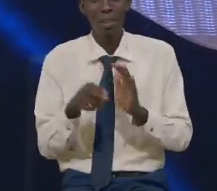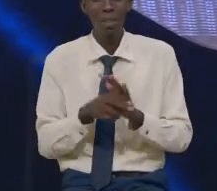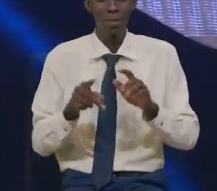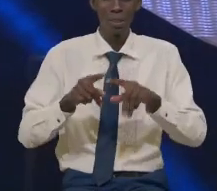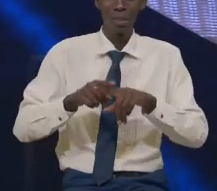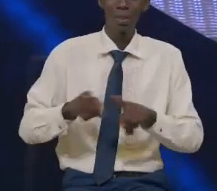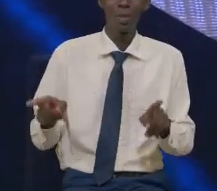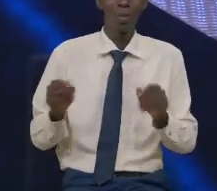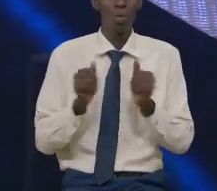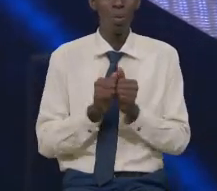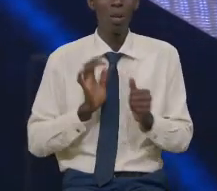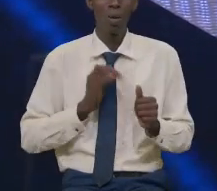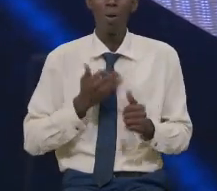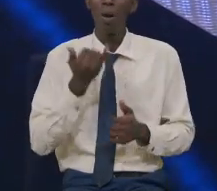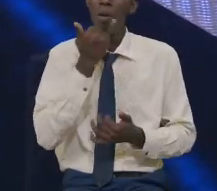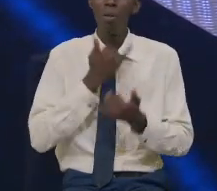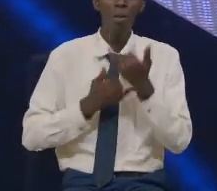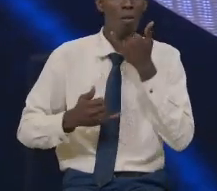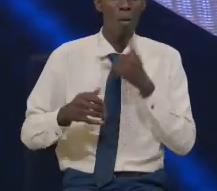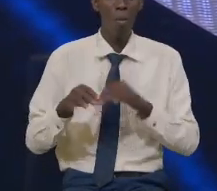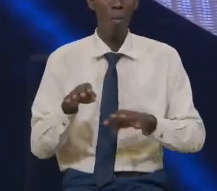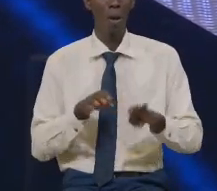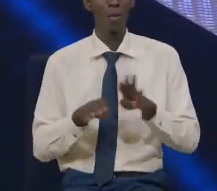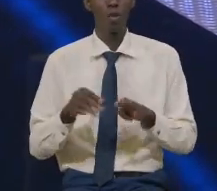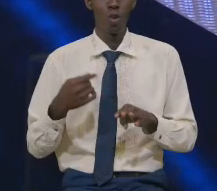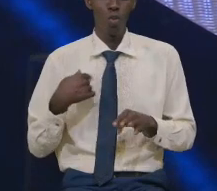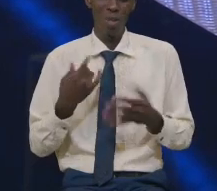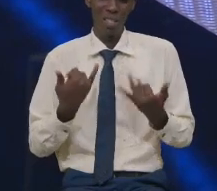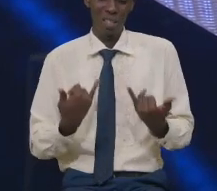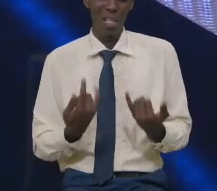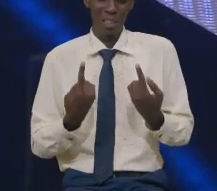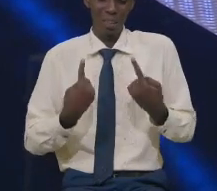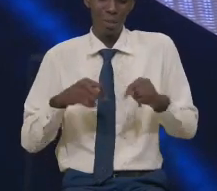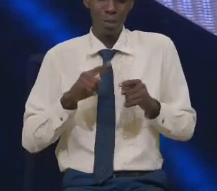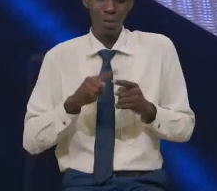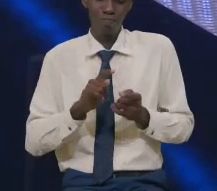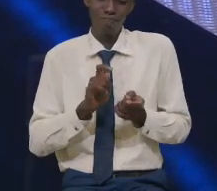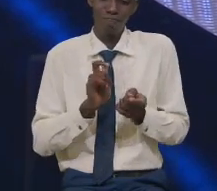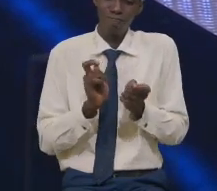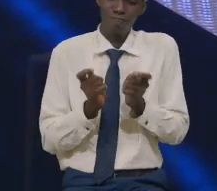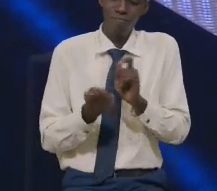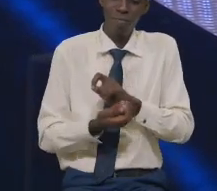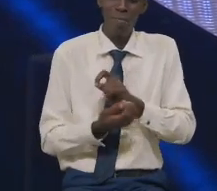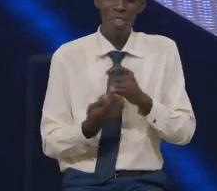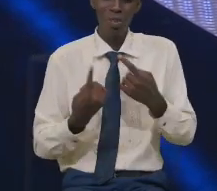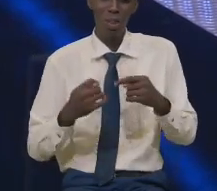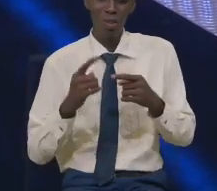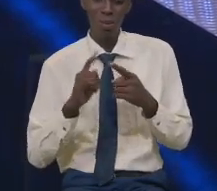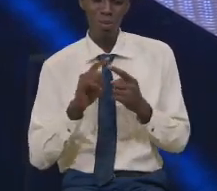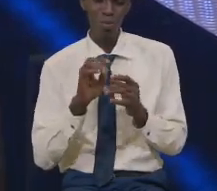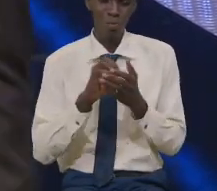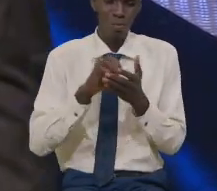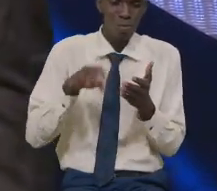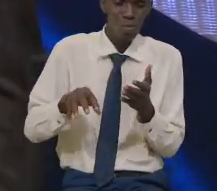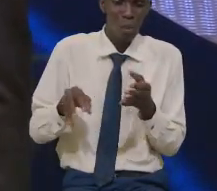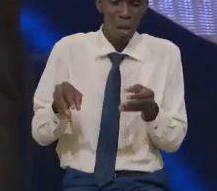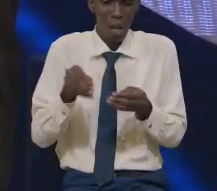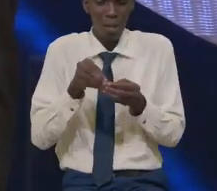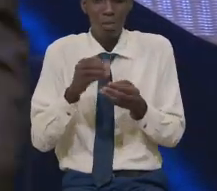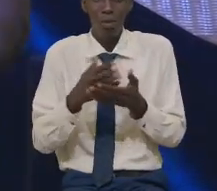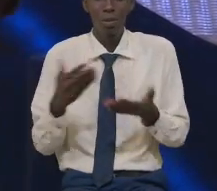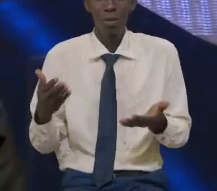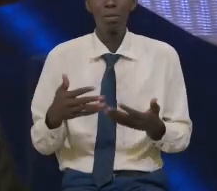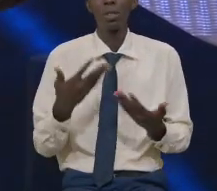our misbehavior, we try to change and we try to modify that truth. Are we better than